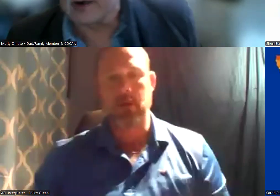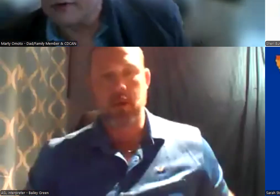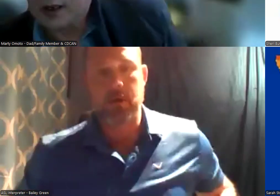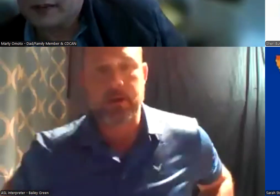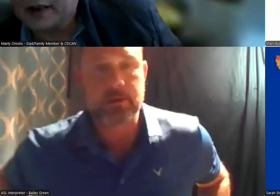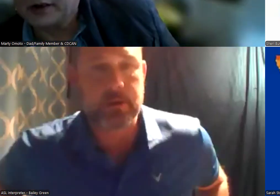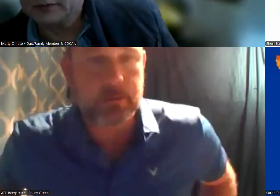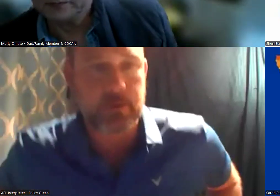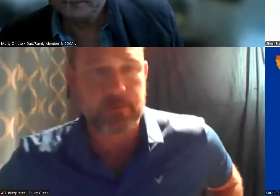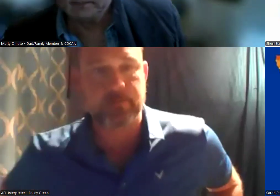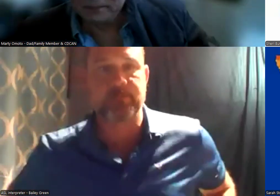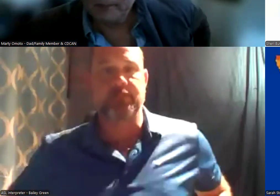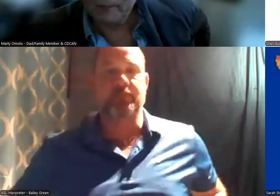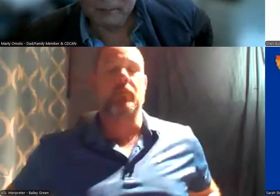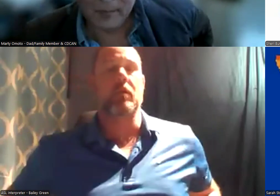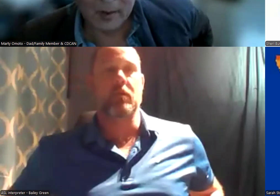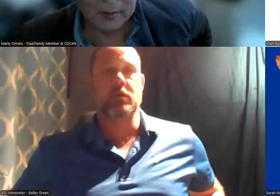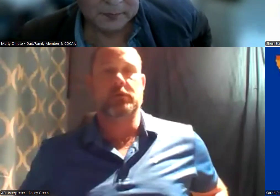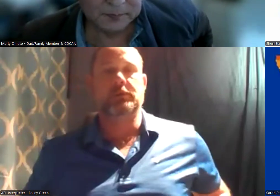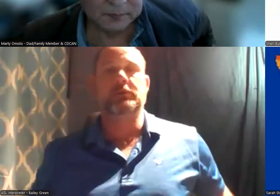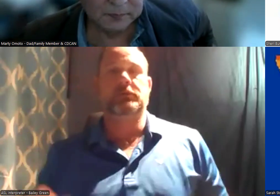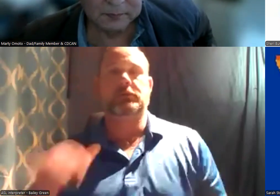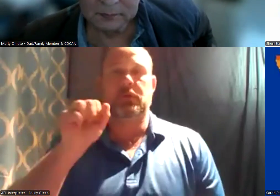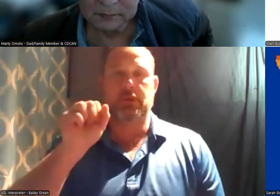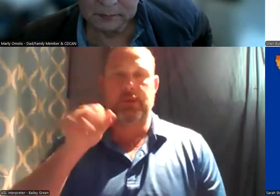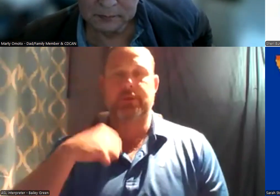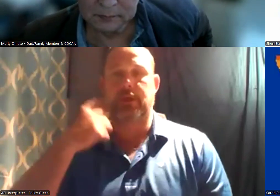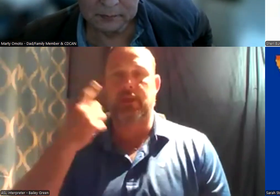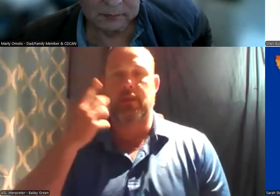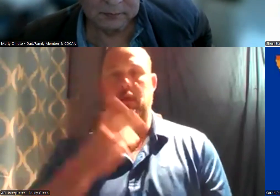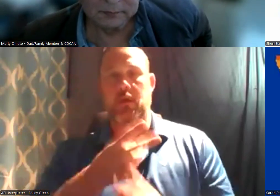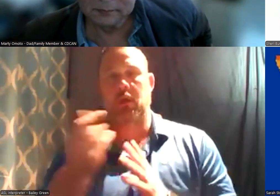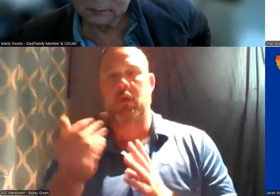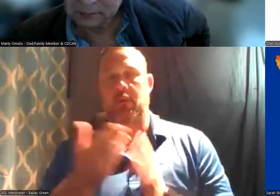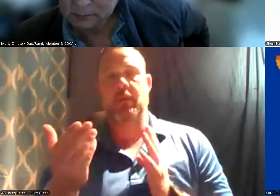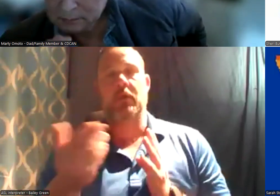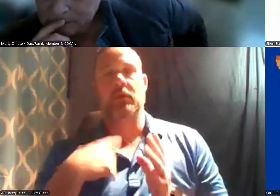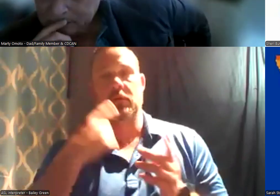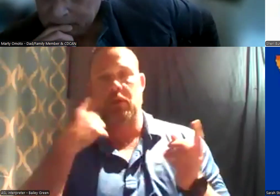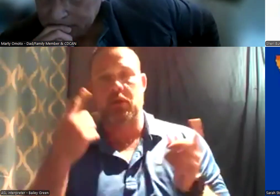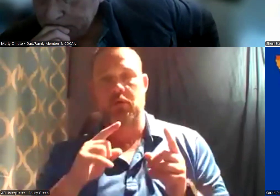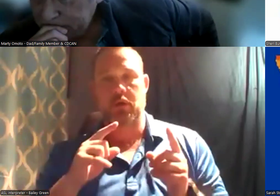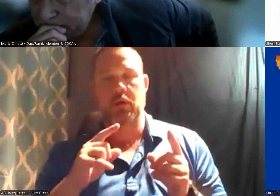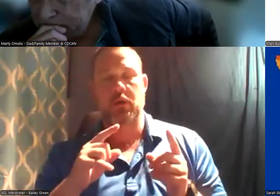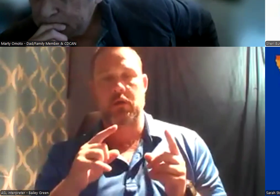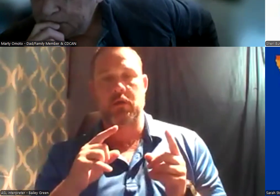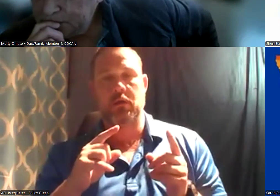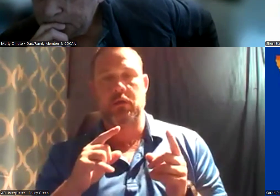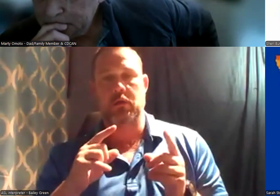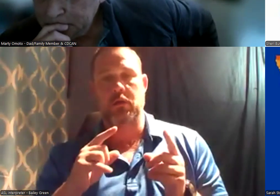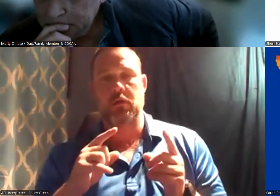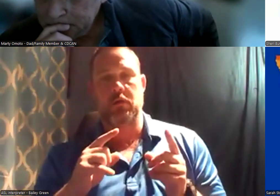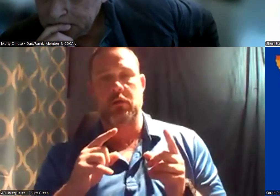get over there. Okay, thank you. Absolutely. I think a couple things. We agree that, there's so